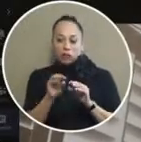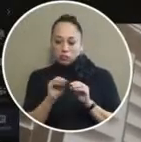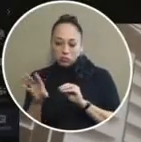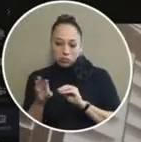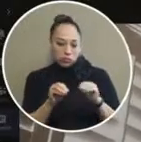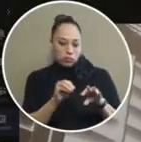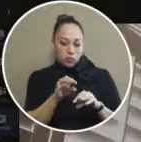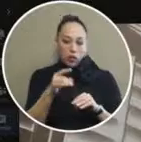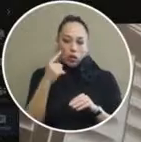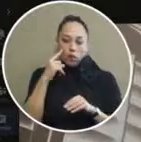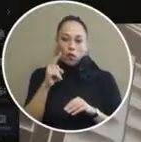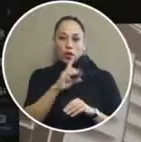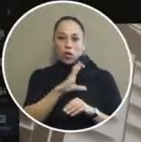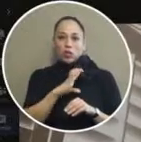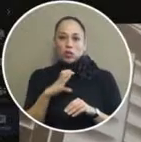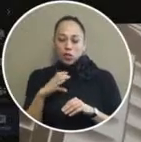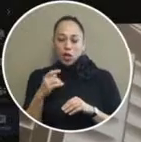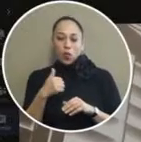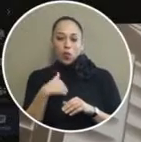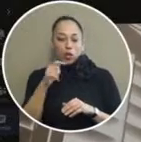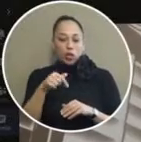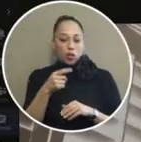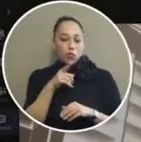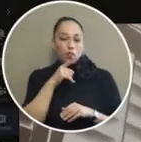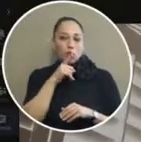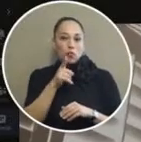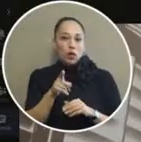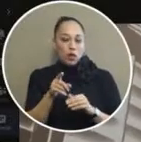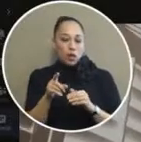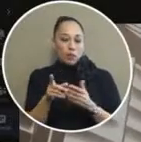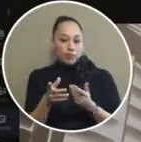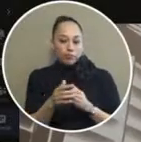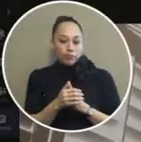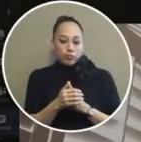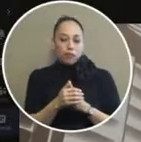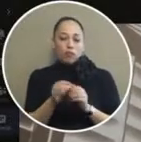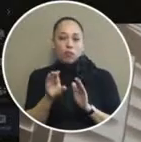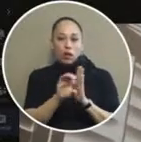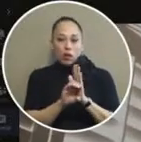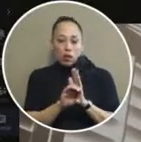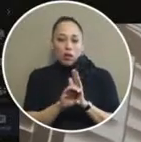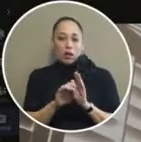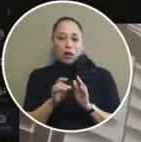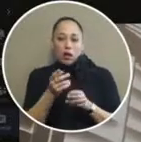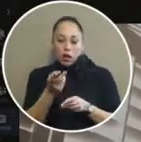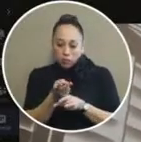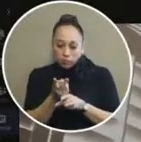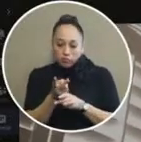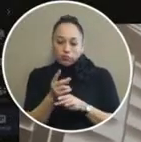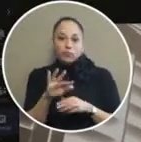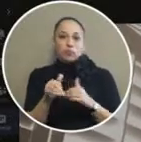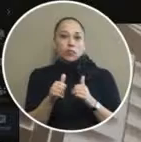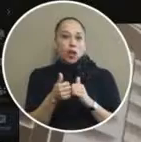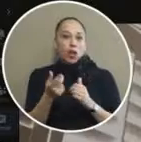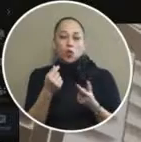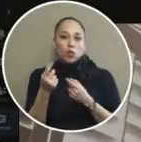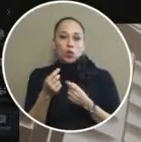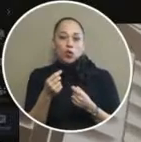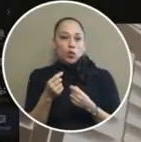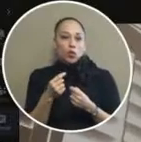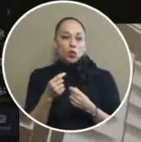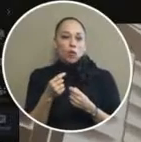by our Constitution, and we have to be very careful in terms of how those are carried out. And we've pointed those things out to y'all, and we've shared how